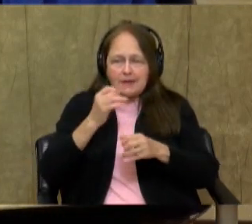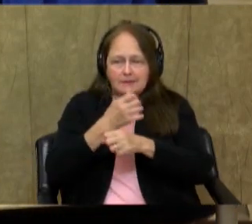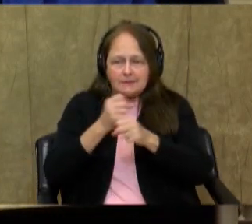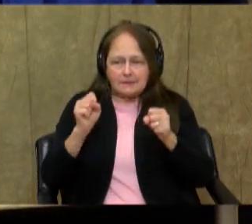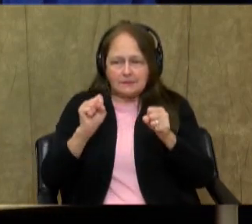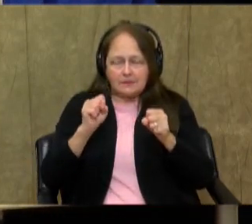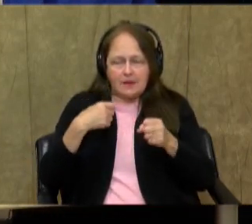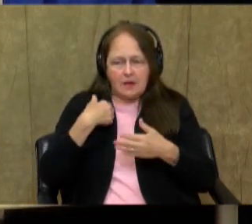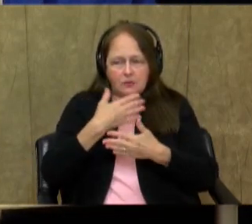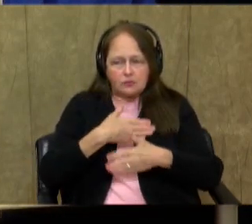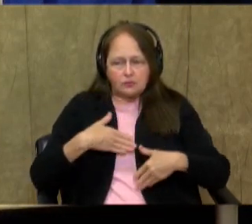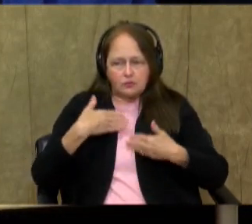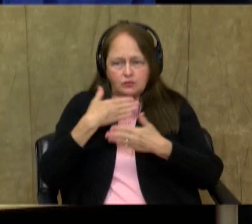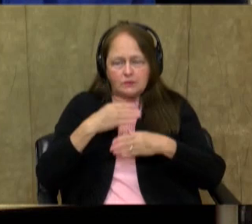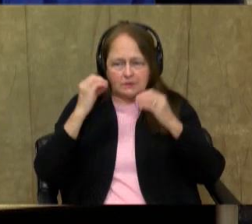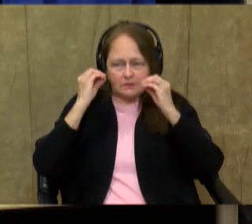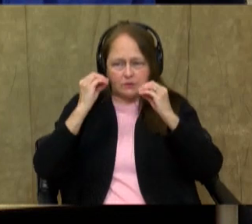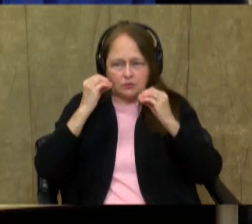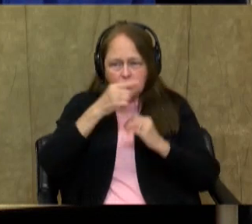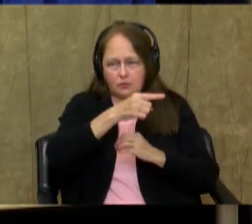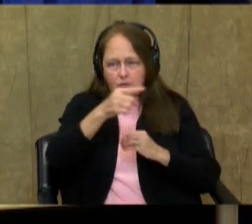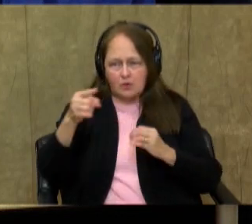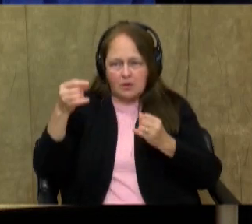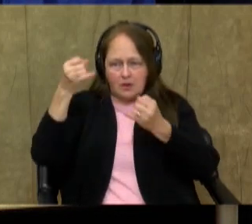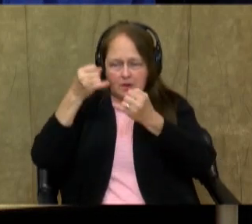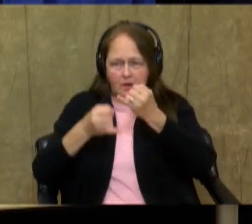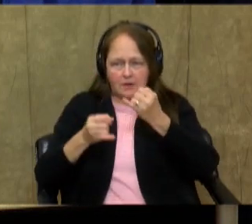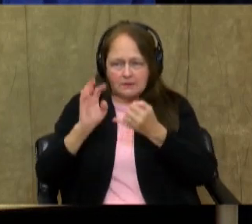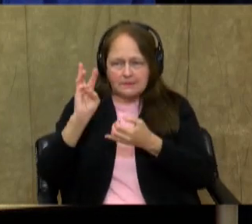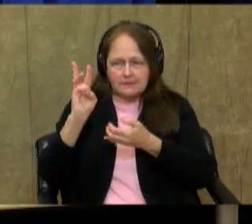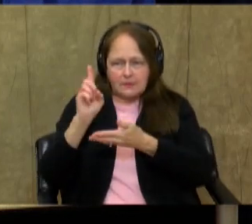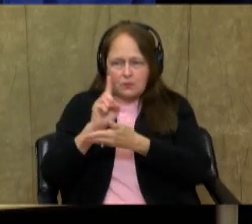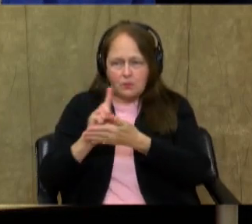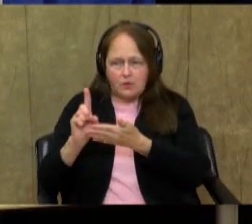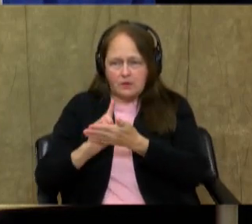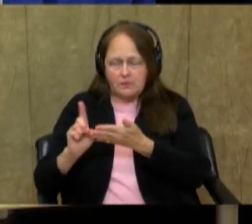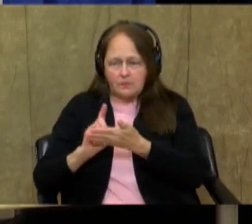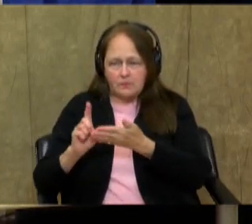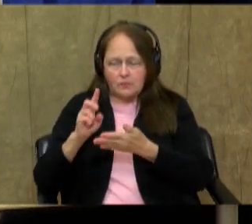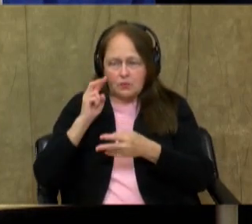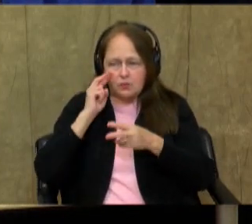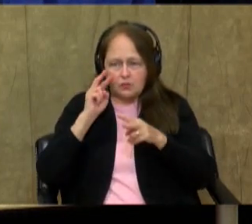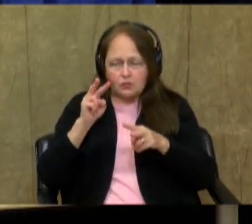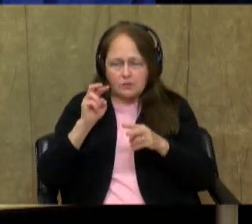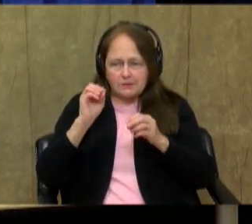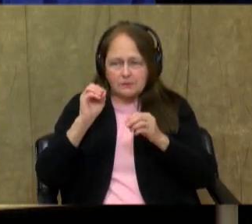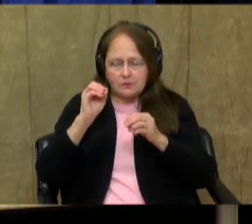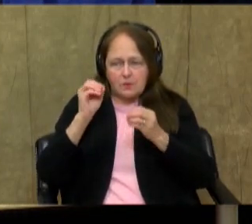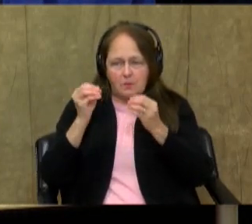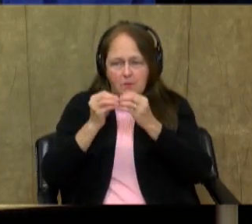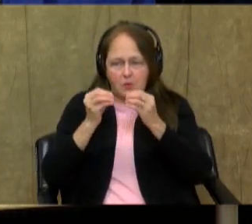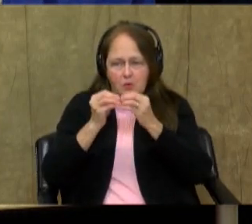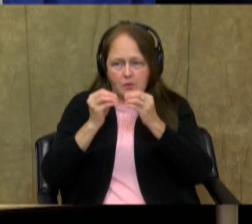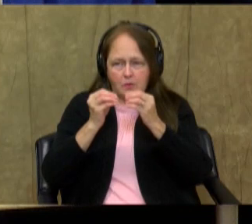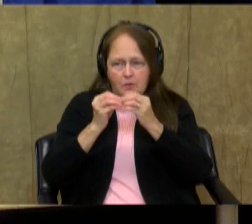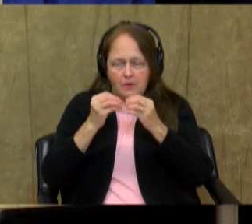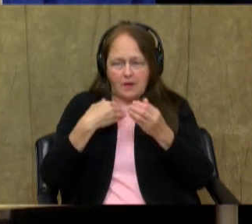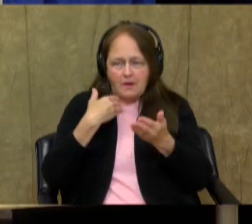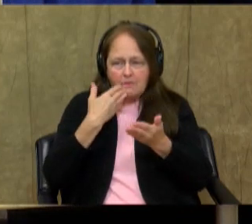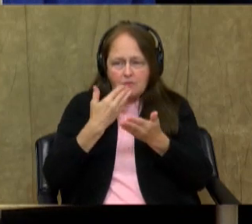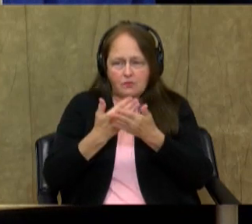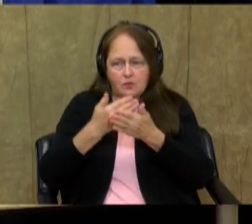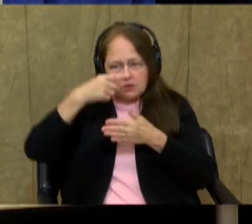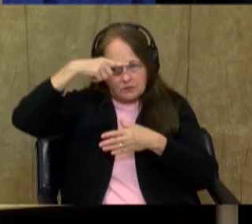have enjoyed teaching you these last 6 weeks, and I look forward to teaching you more. Have a